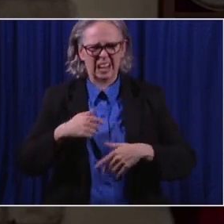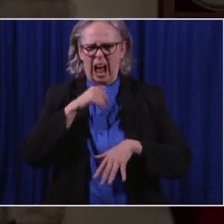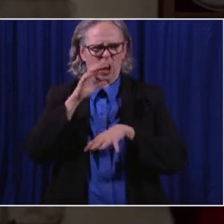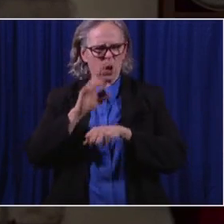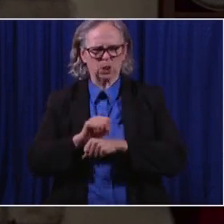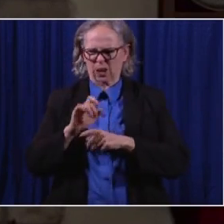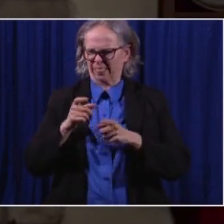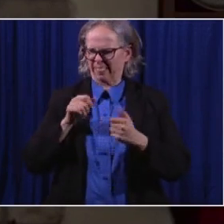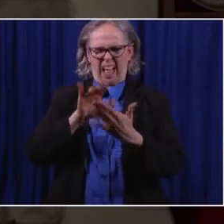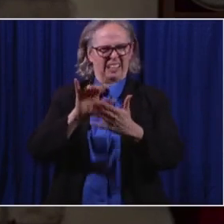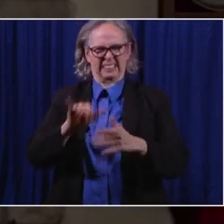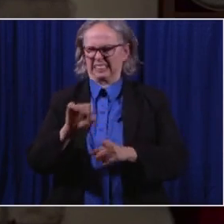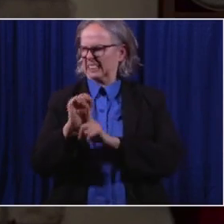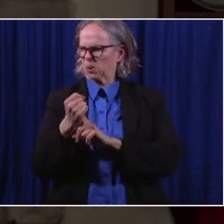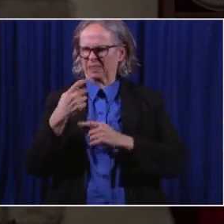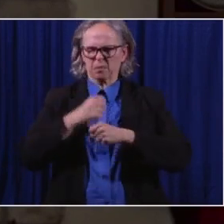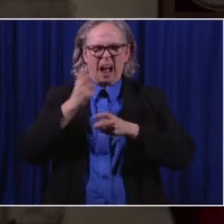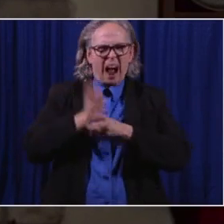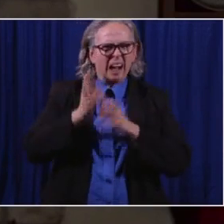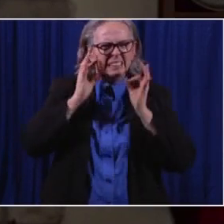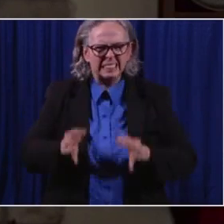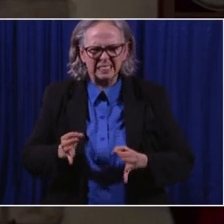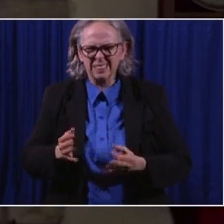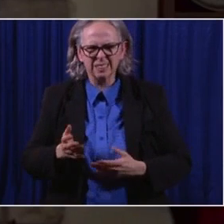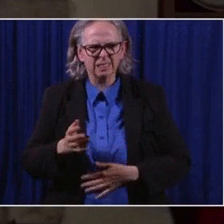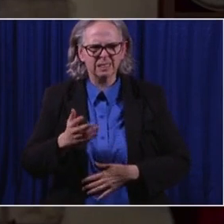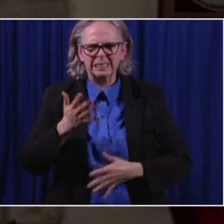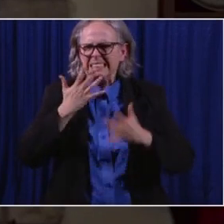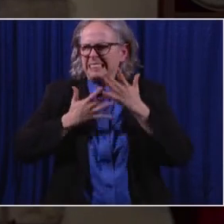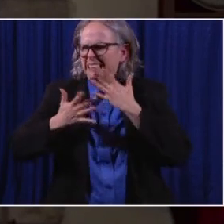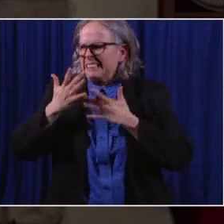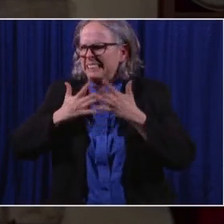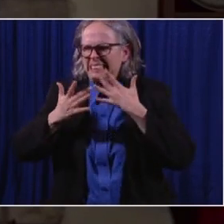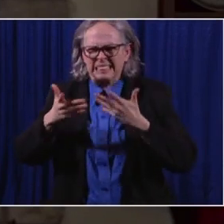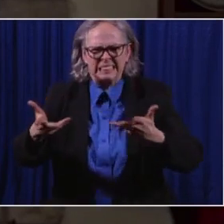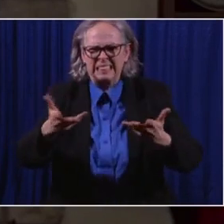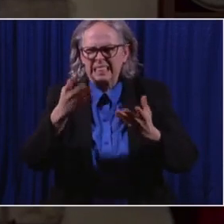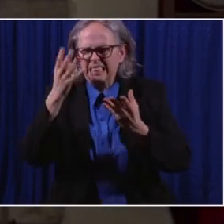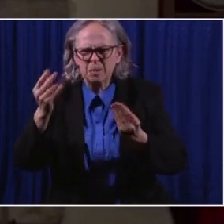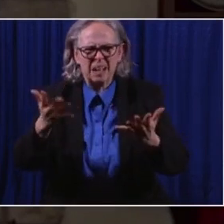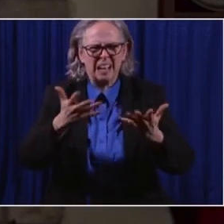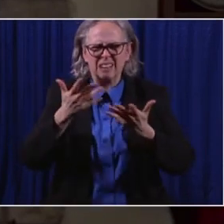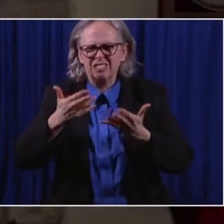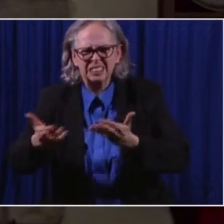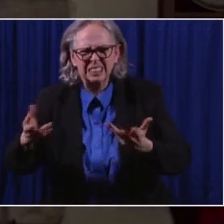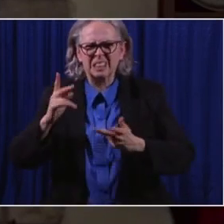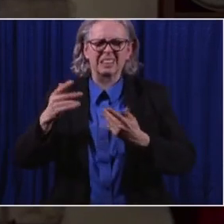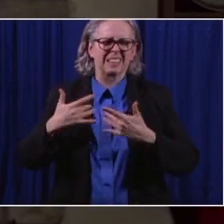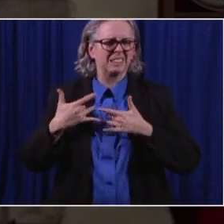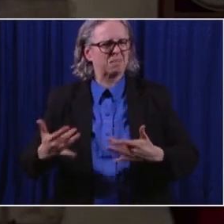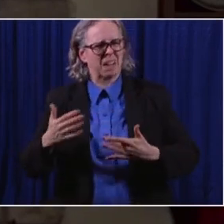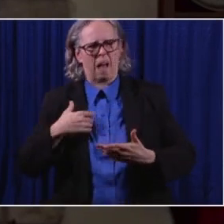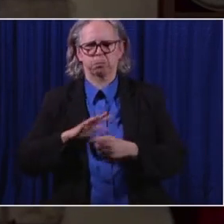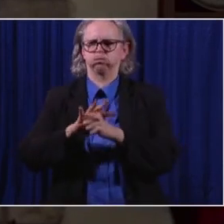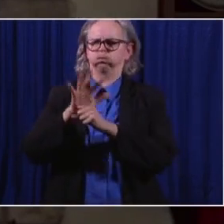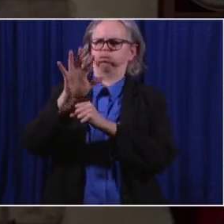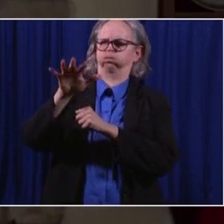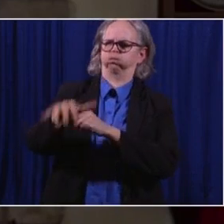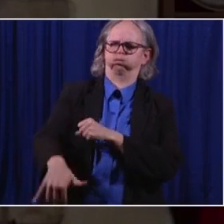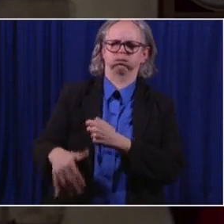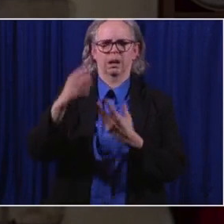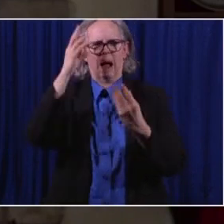We're not used to dealing with a scarcity. And some people, because of their economic conditions,